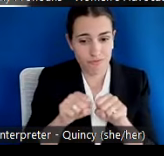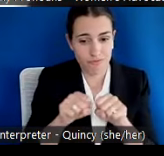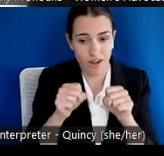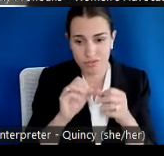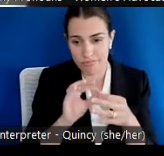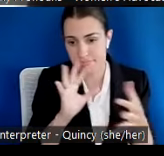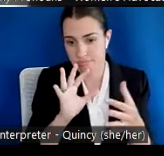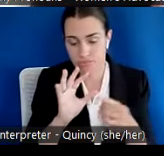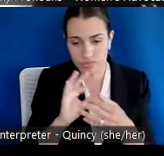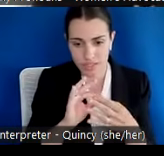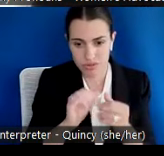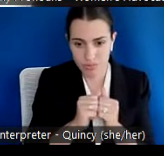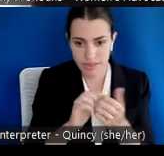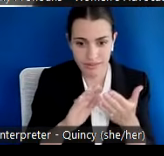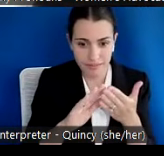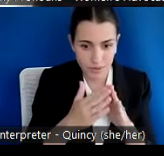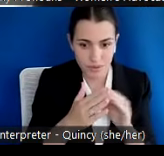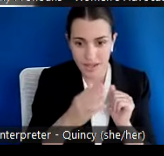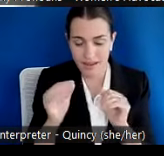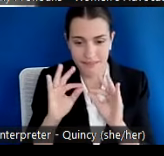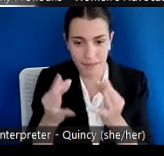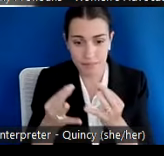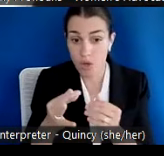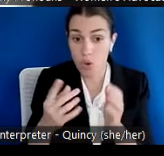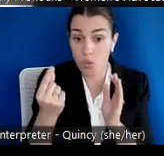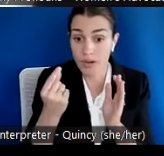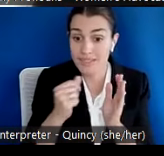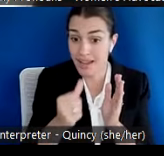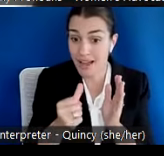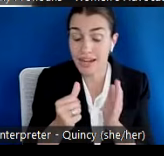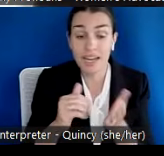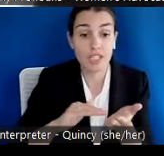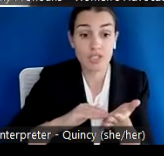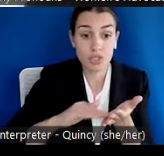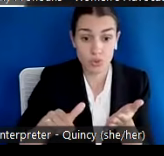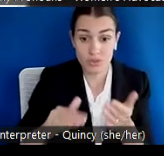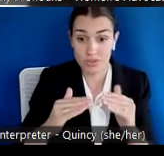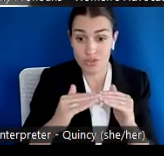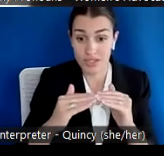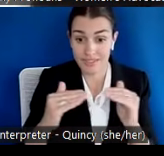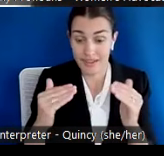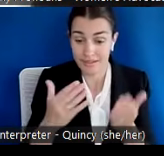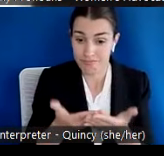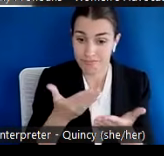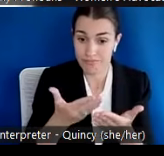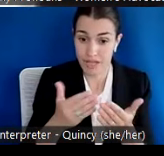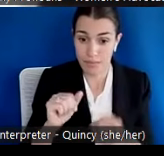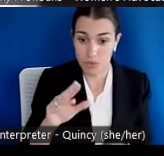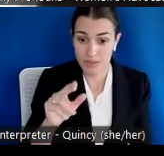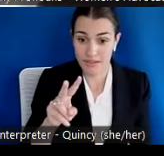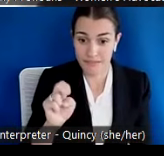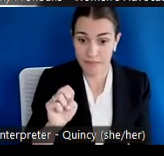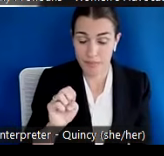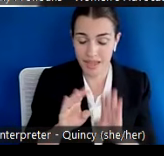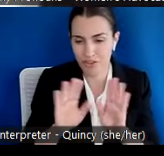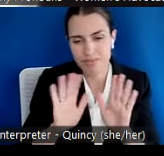family or community. But what it isn't is an excuse that justifies abusive behavior, but it may be something that appears in an unhealthy